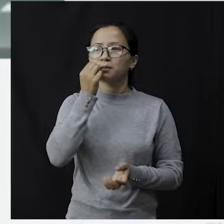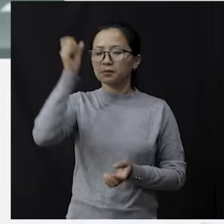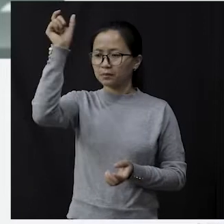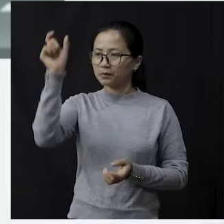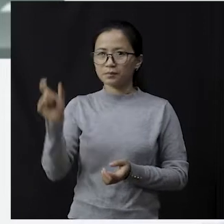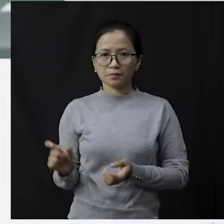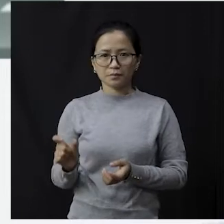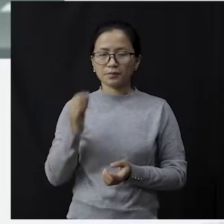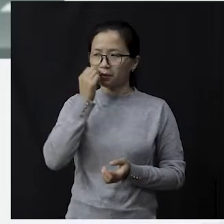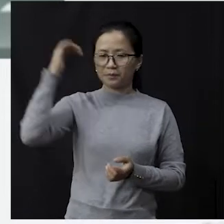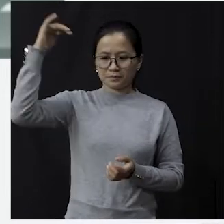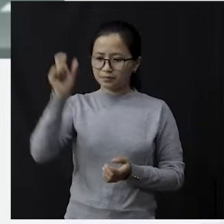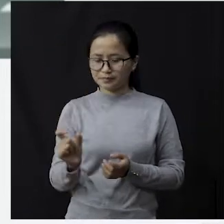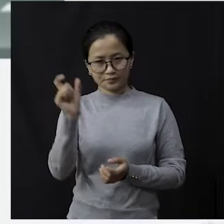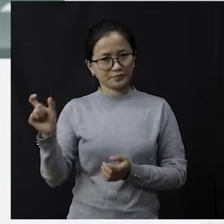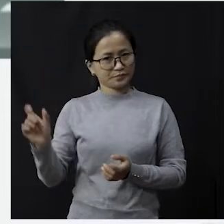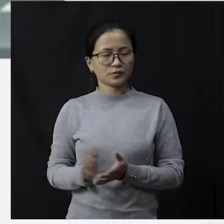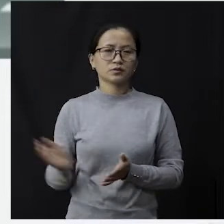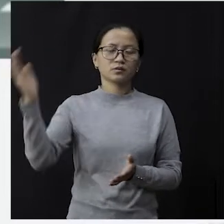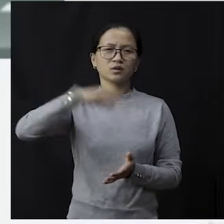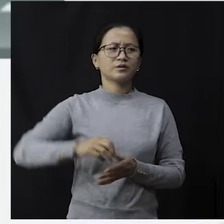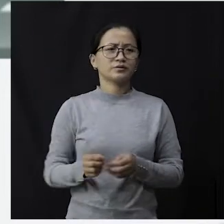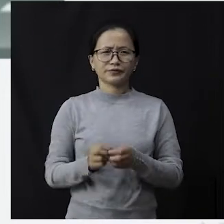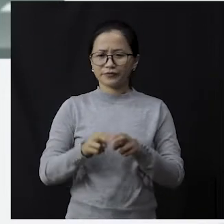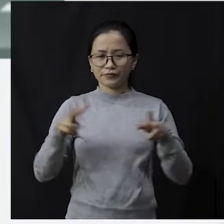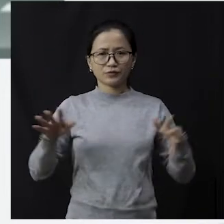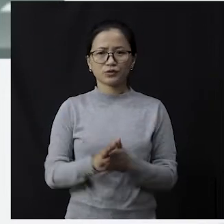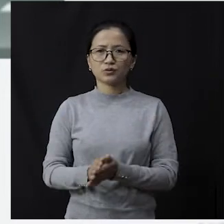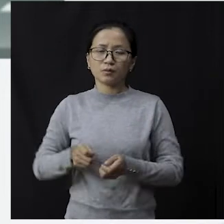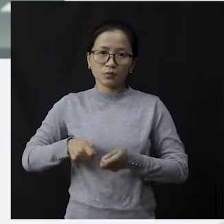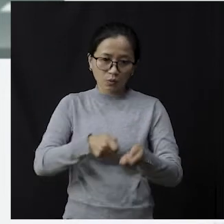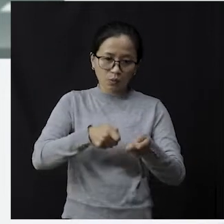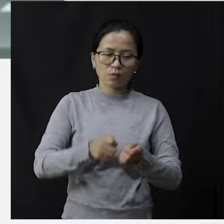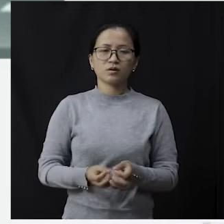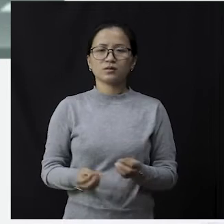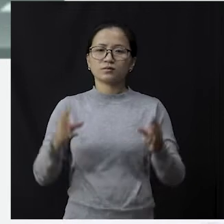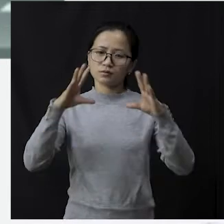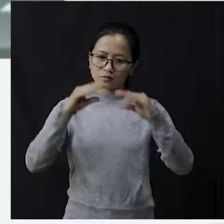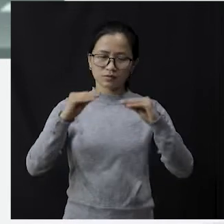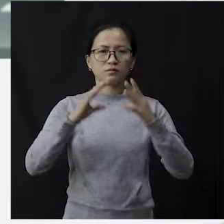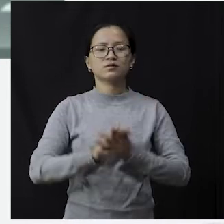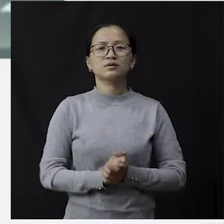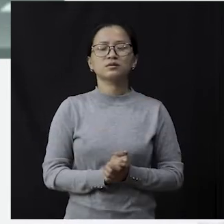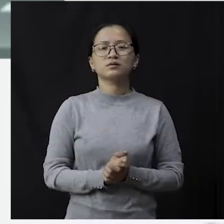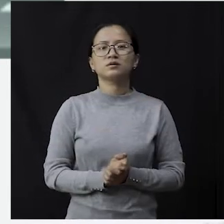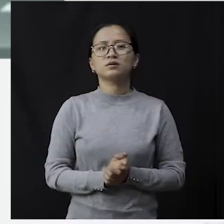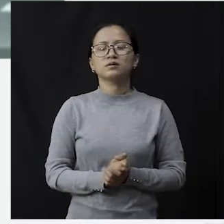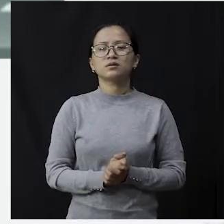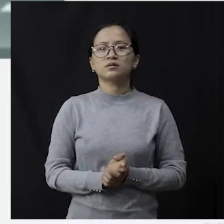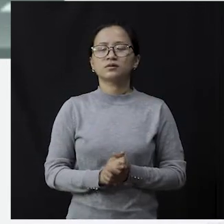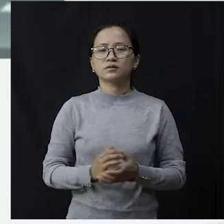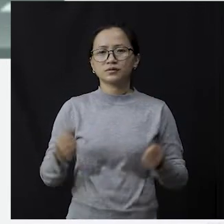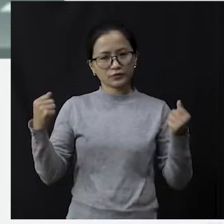and using the fire extinguishers, they used to put off the fire. A fireman is also called